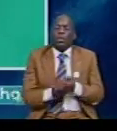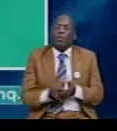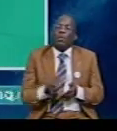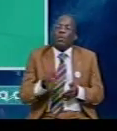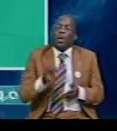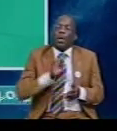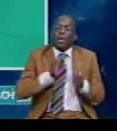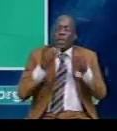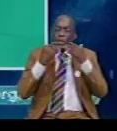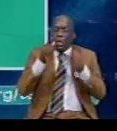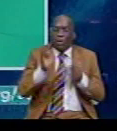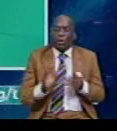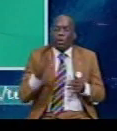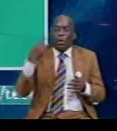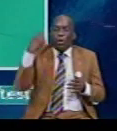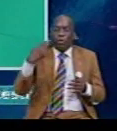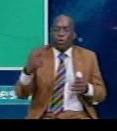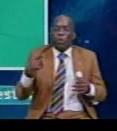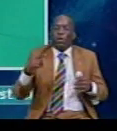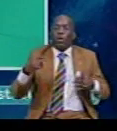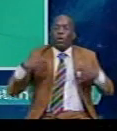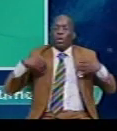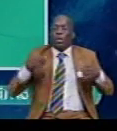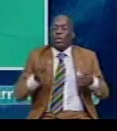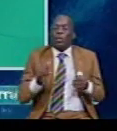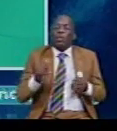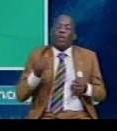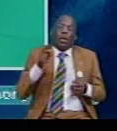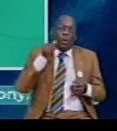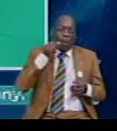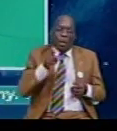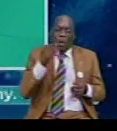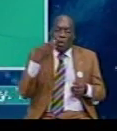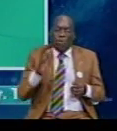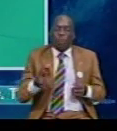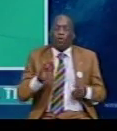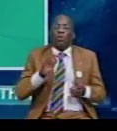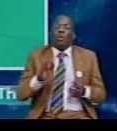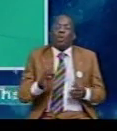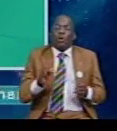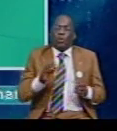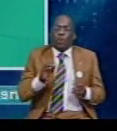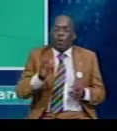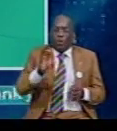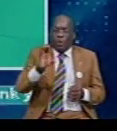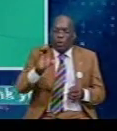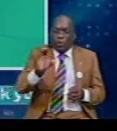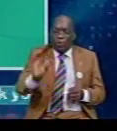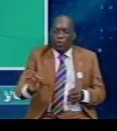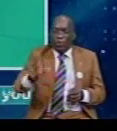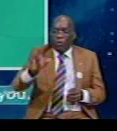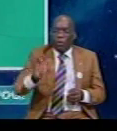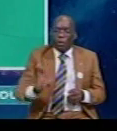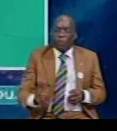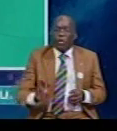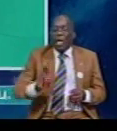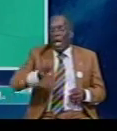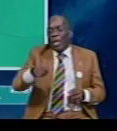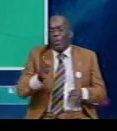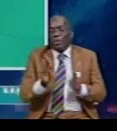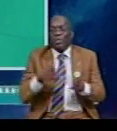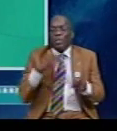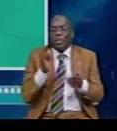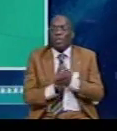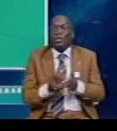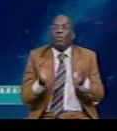and my daughter of severe cold flu. Glory be to God. Coming from DCLM YouTube, Ola Falonipe says, praise